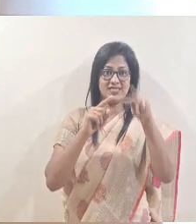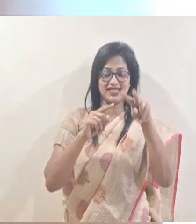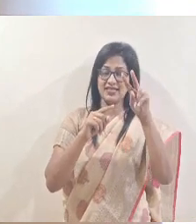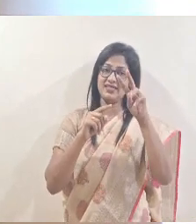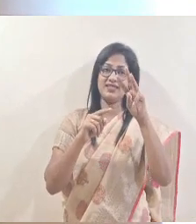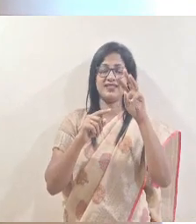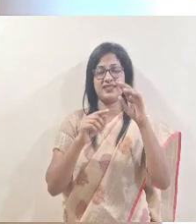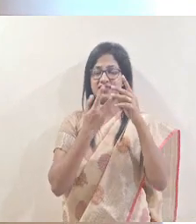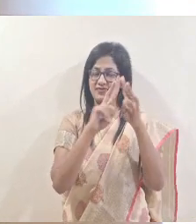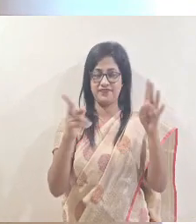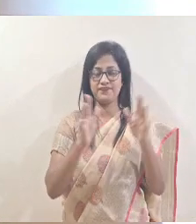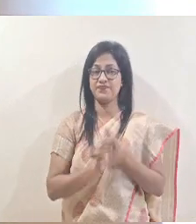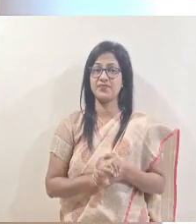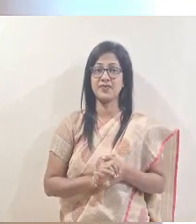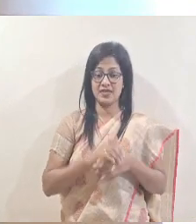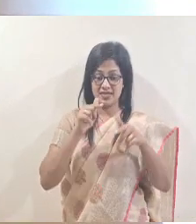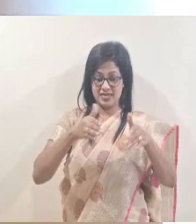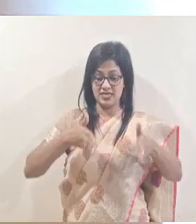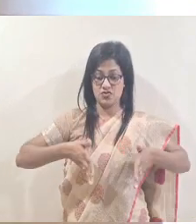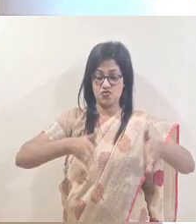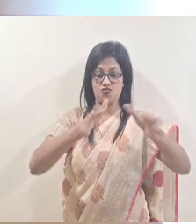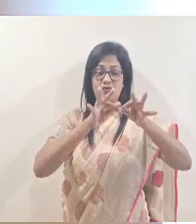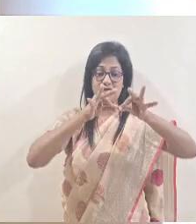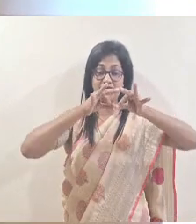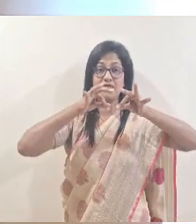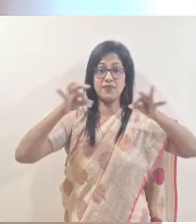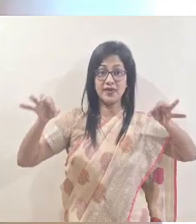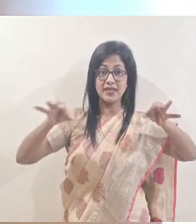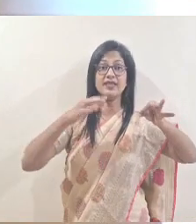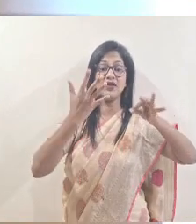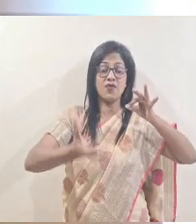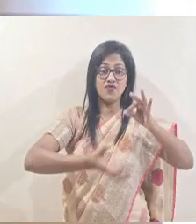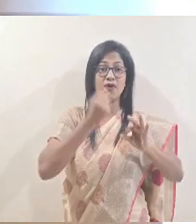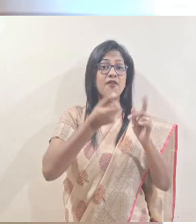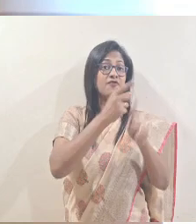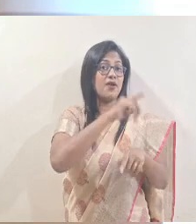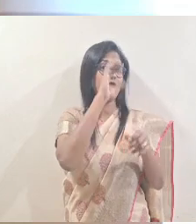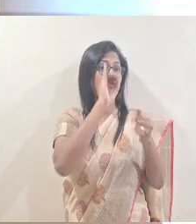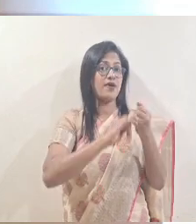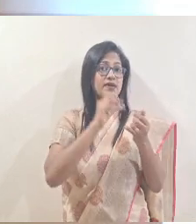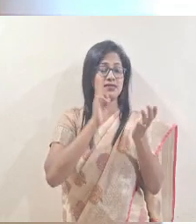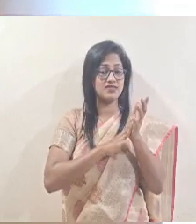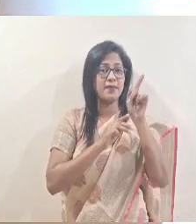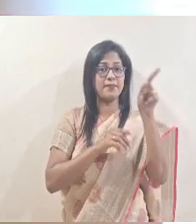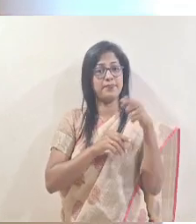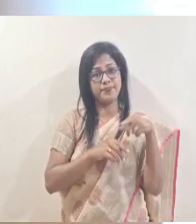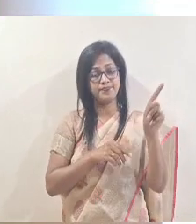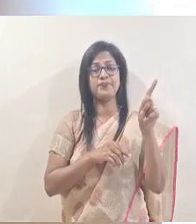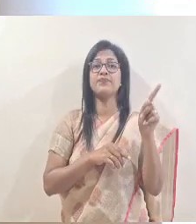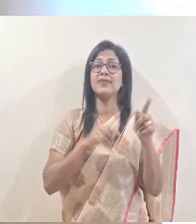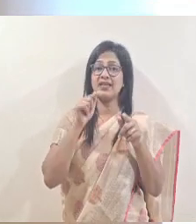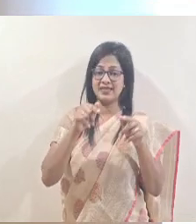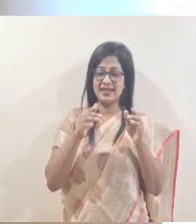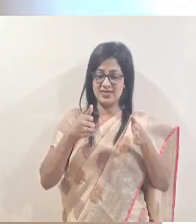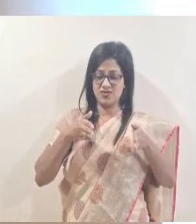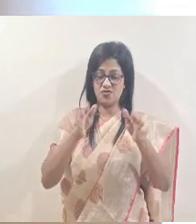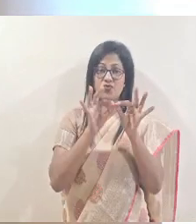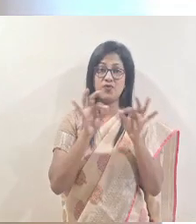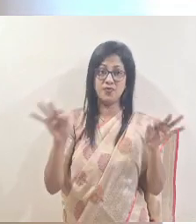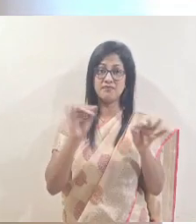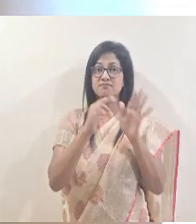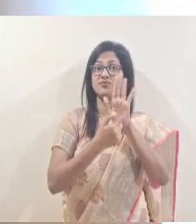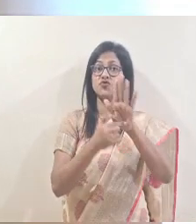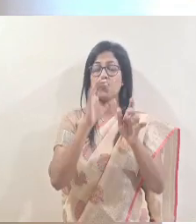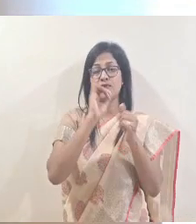and etc. So the road width data was actually acquired from the OSM data itself. So this is the road width data